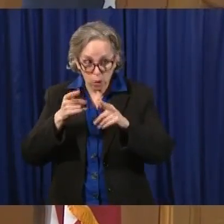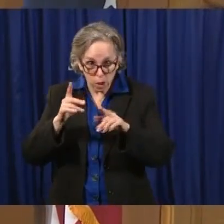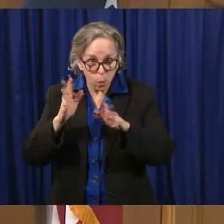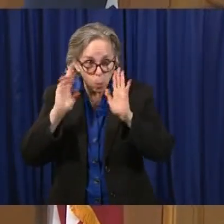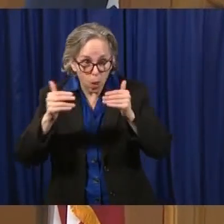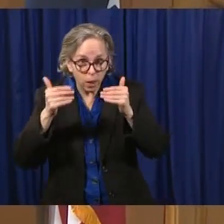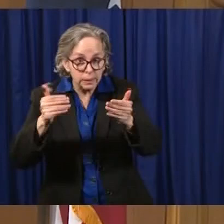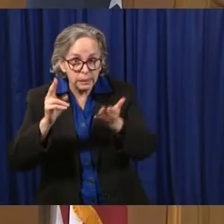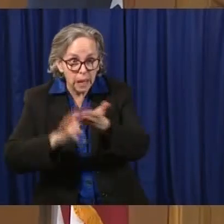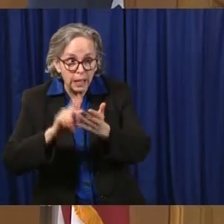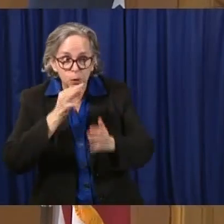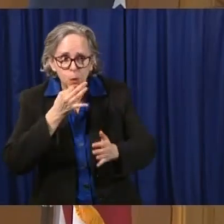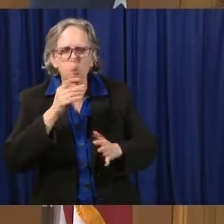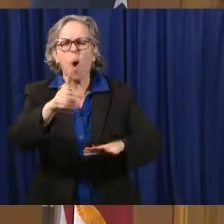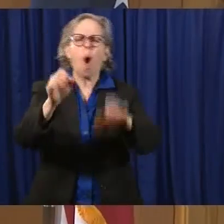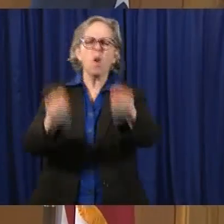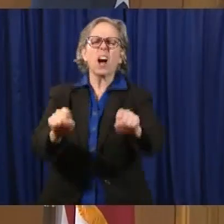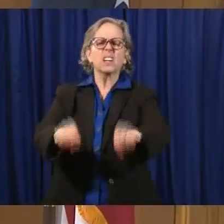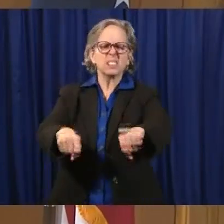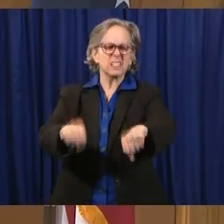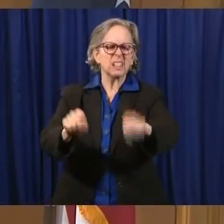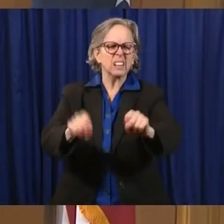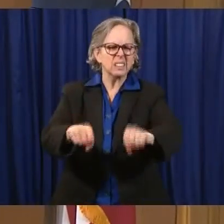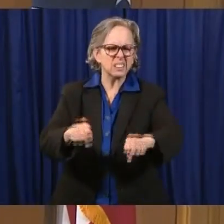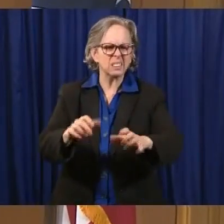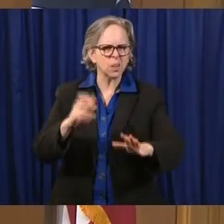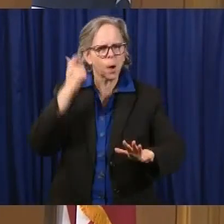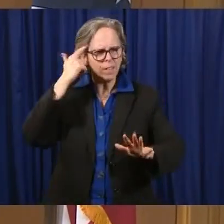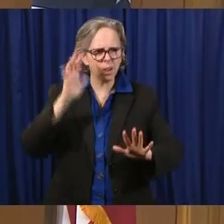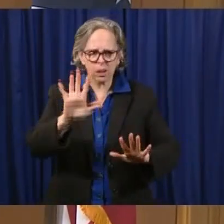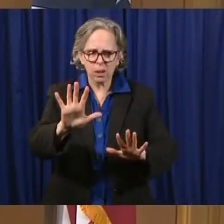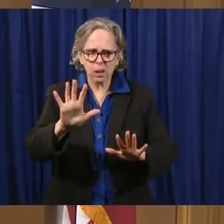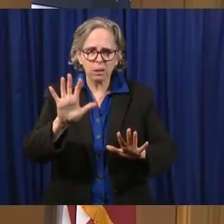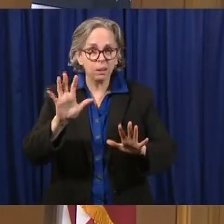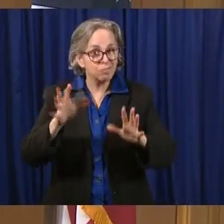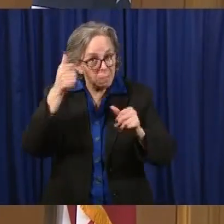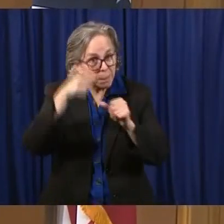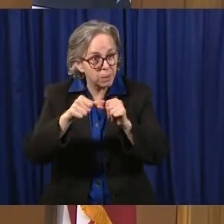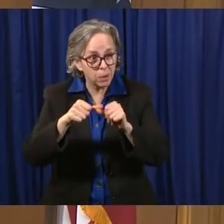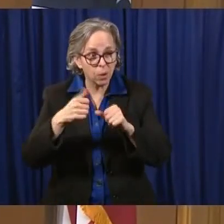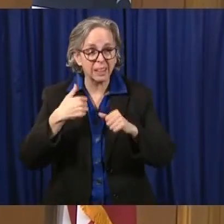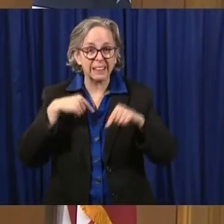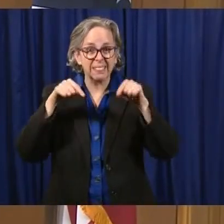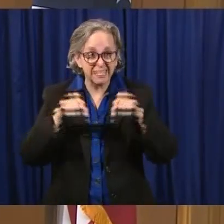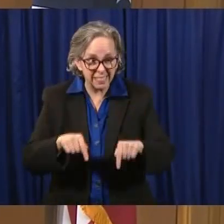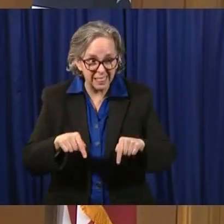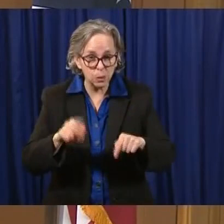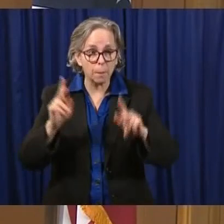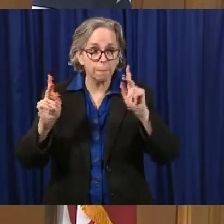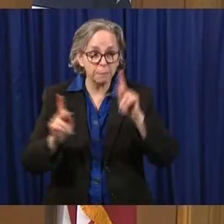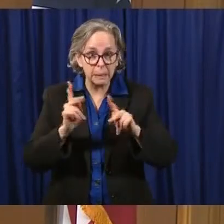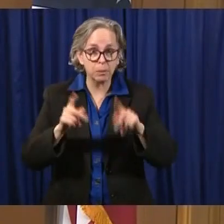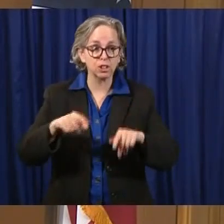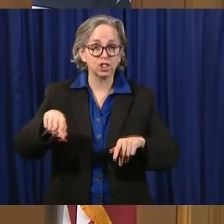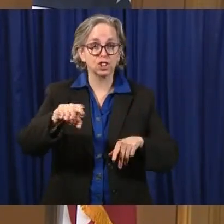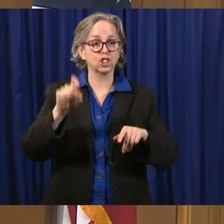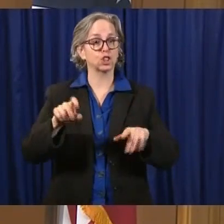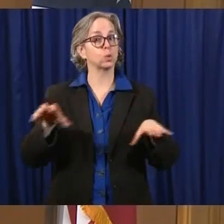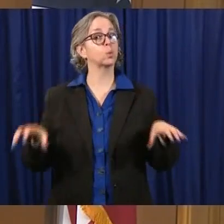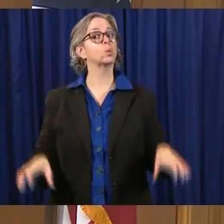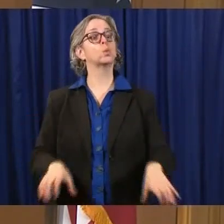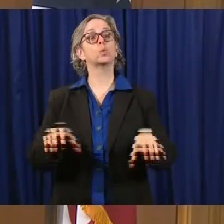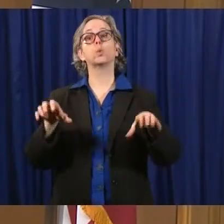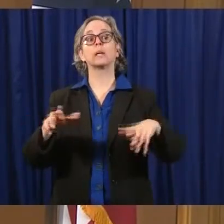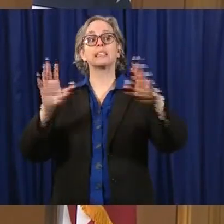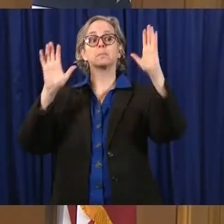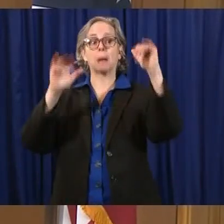Well, but we've also indicated that this is what people should be doing, and we will fully expect they're going to do it,